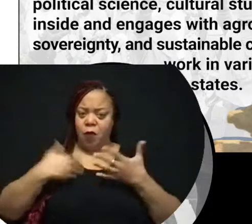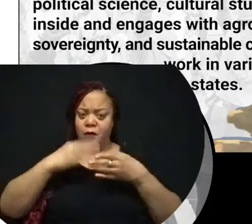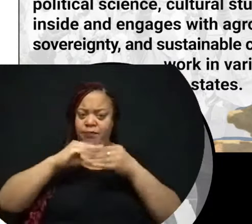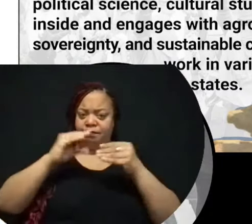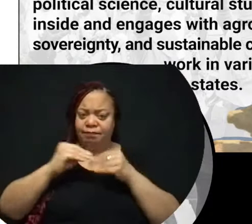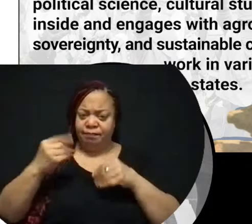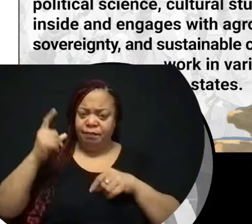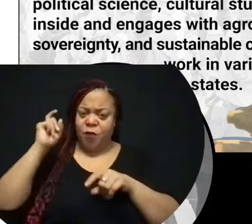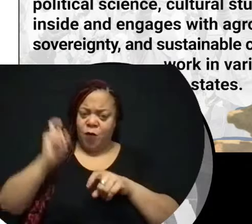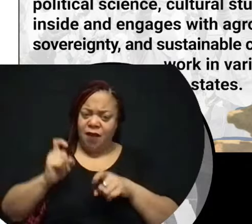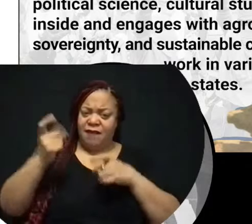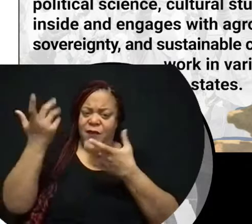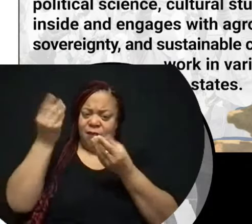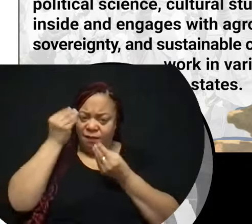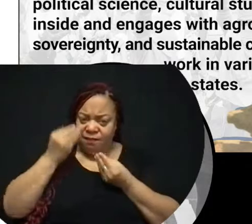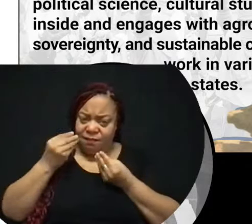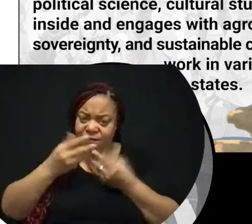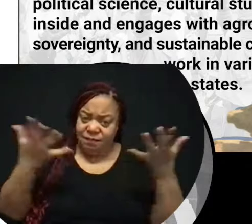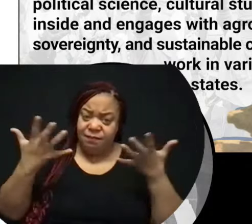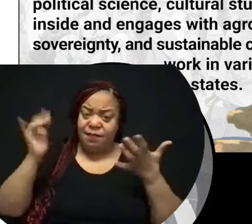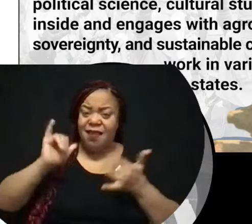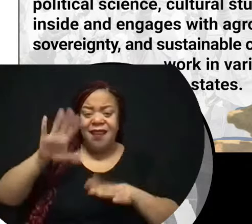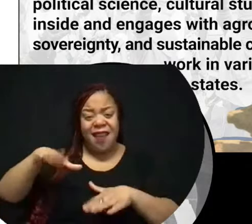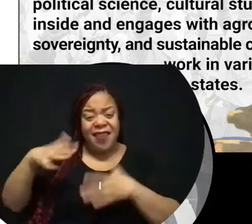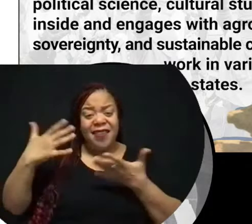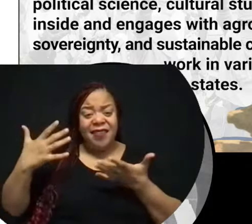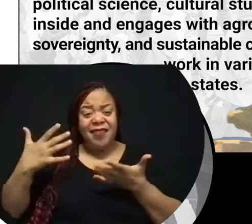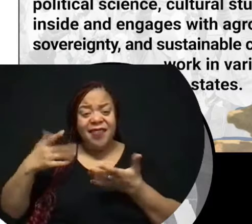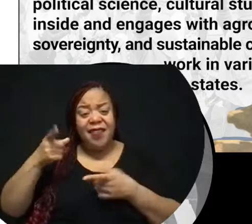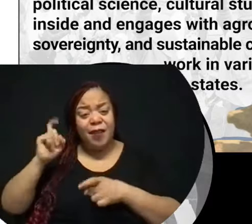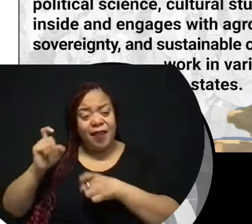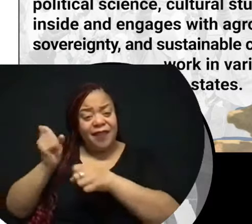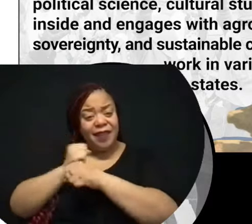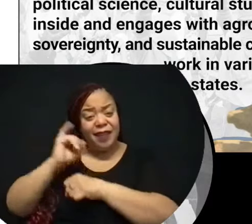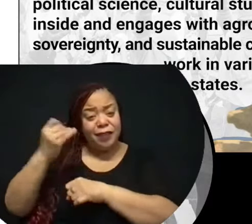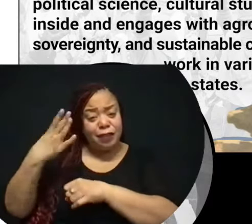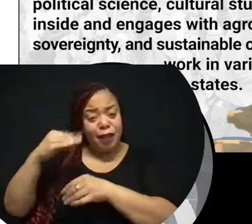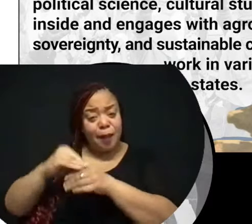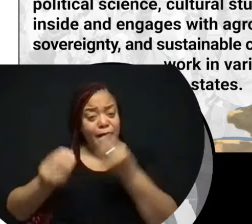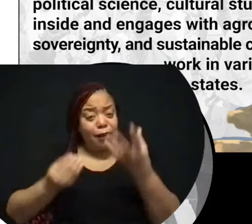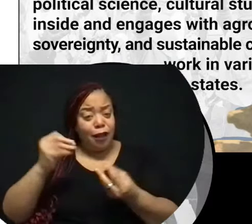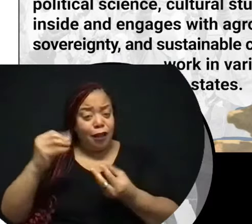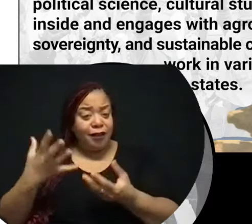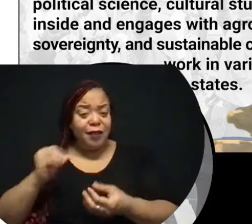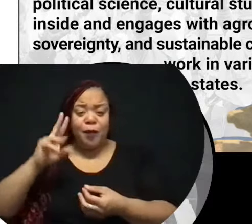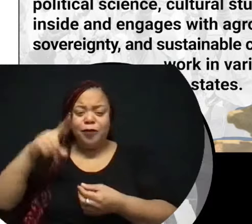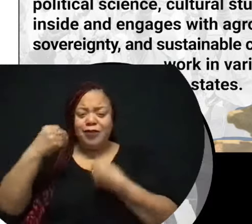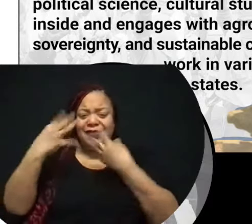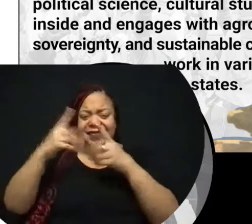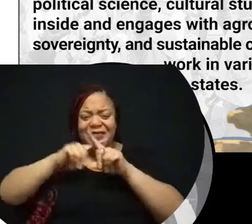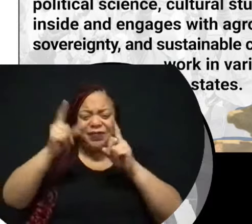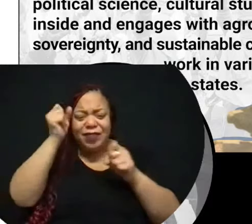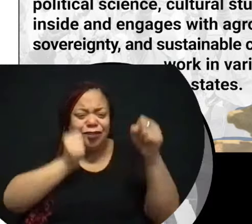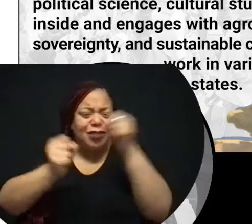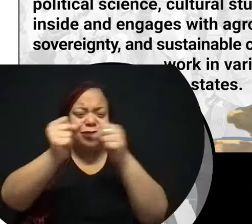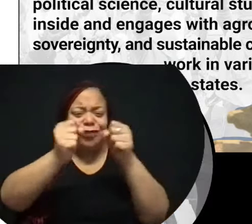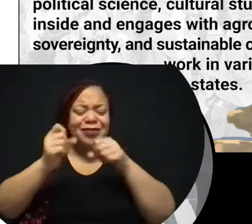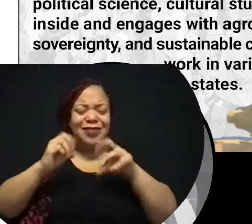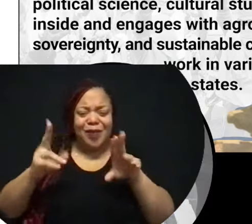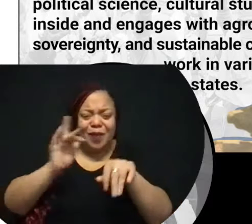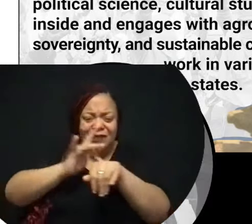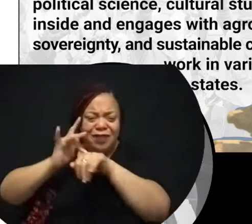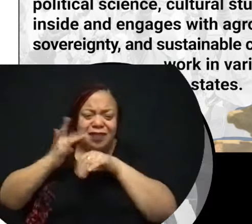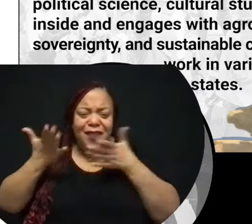health, you know, we'll do everything we can to provide for that individual, you know what I'm saying? And no matter what